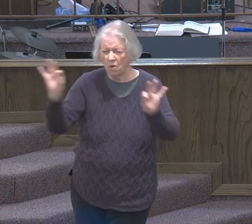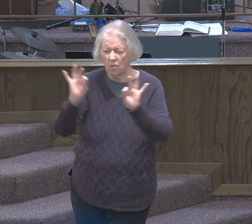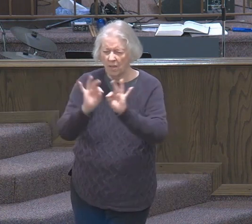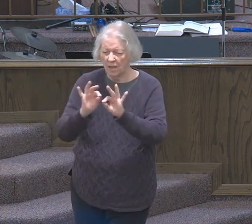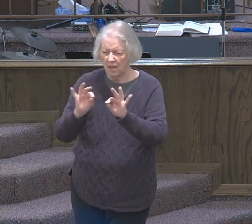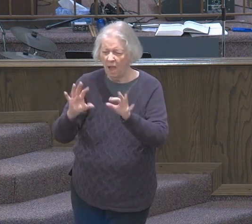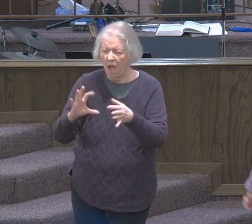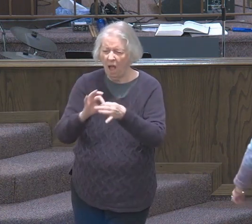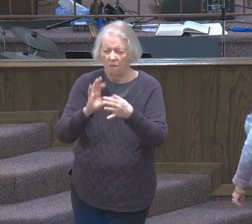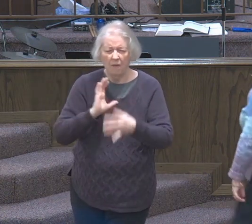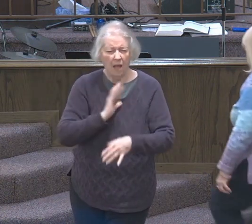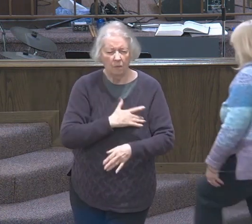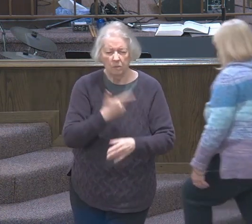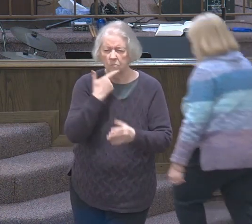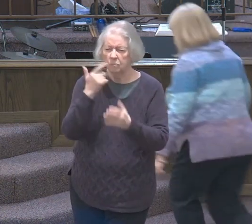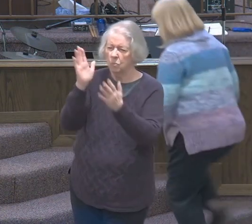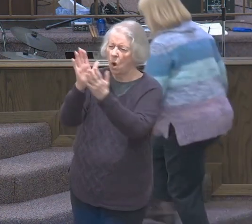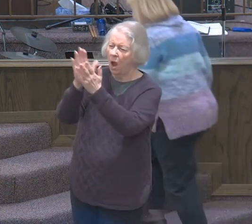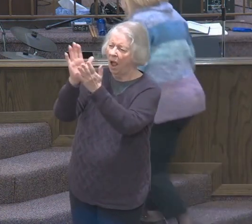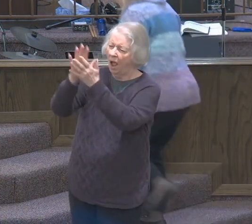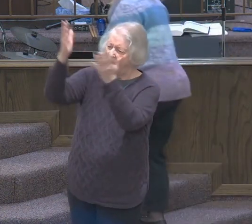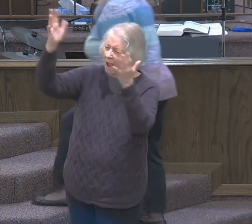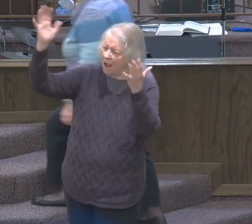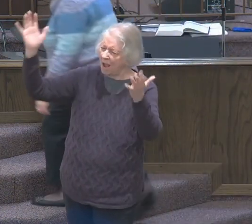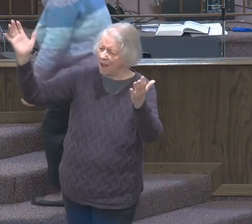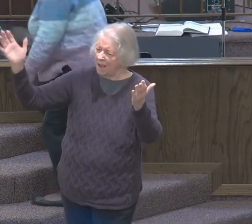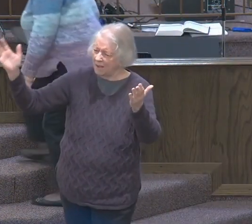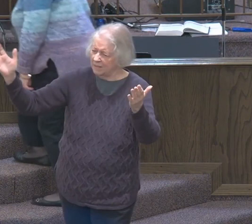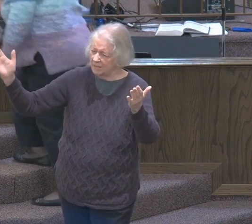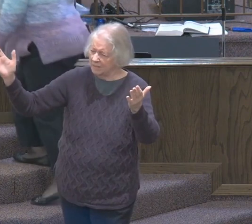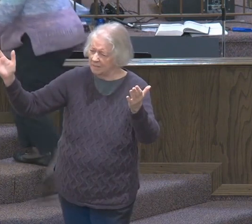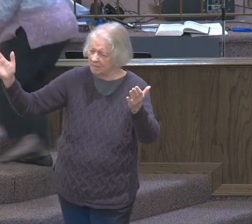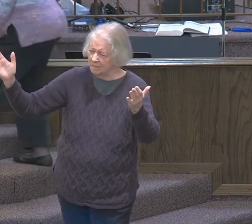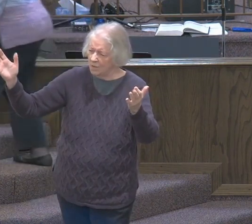You are worthy of so much more than we are ever able to even give